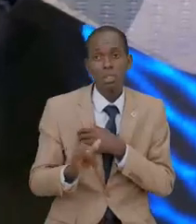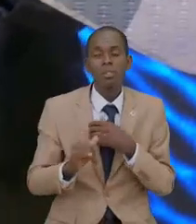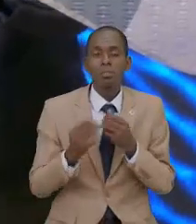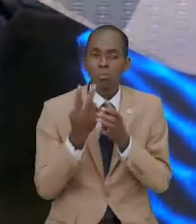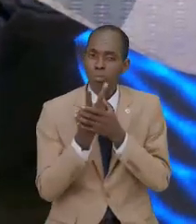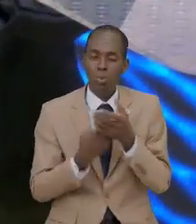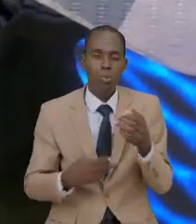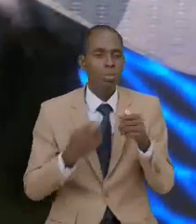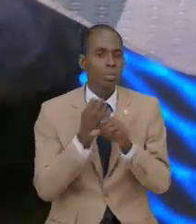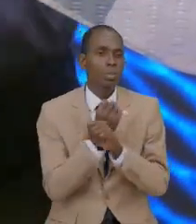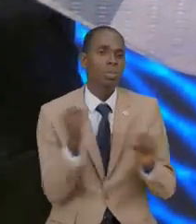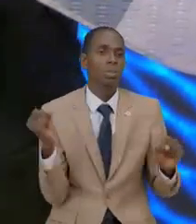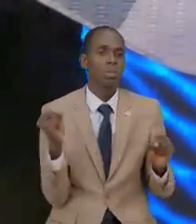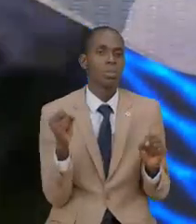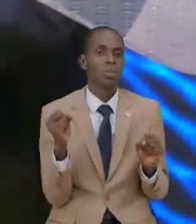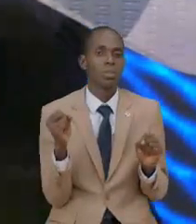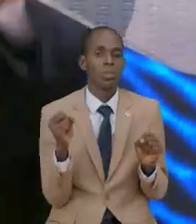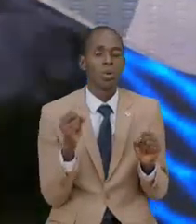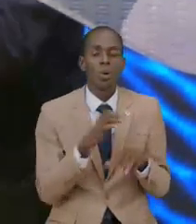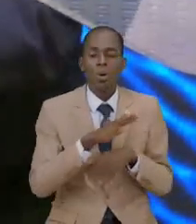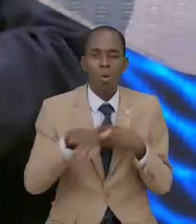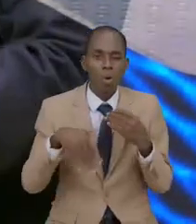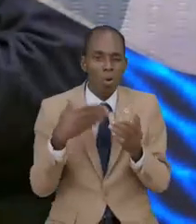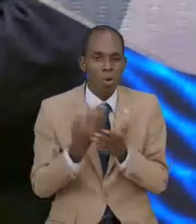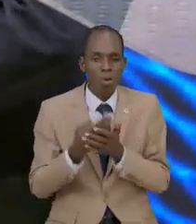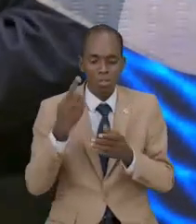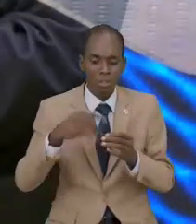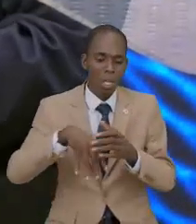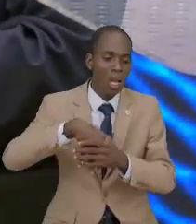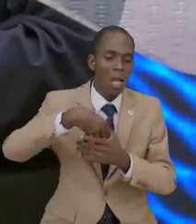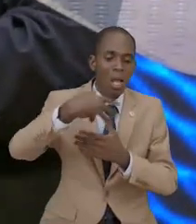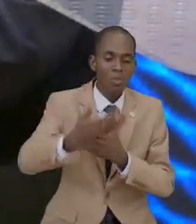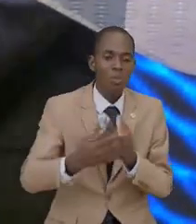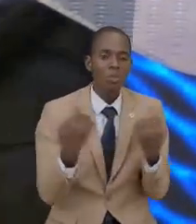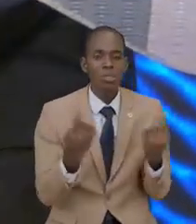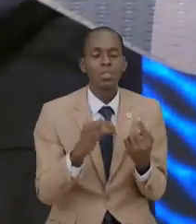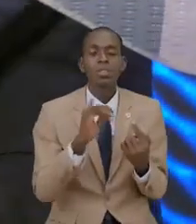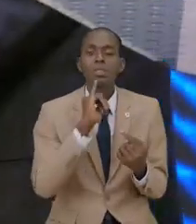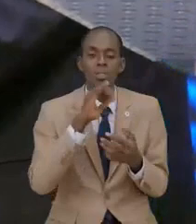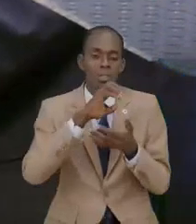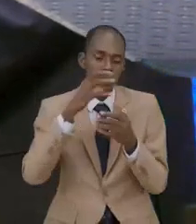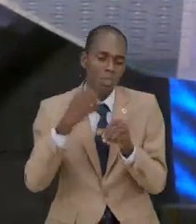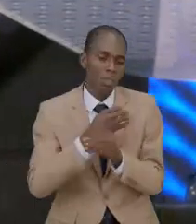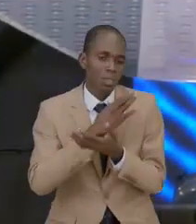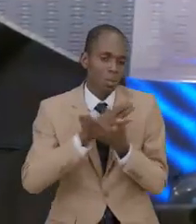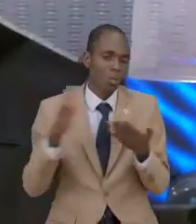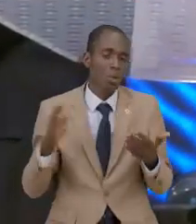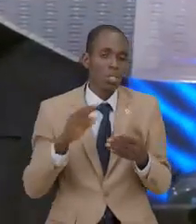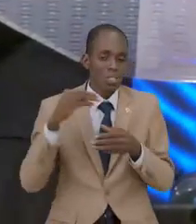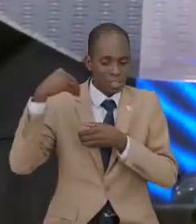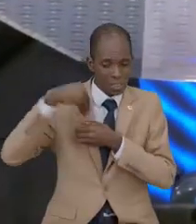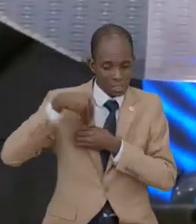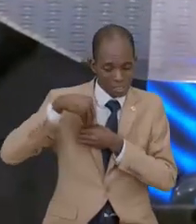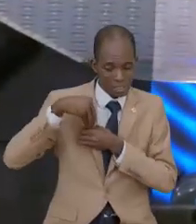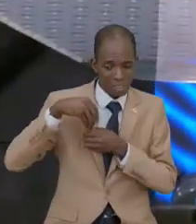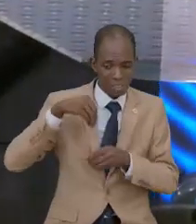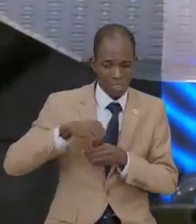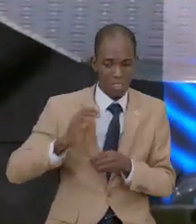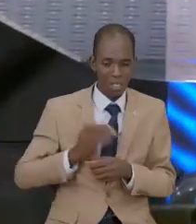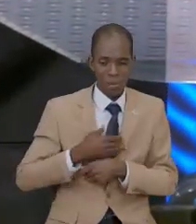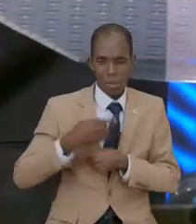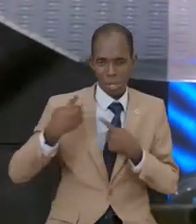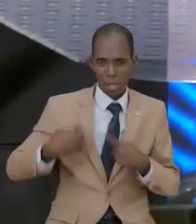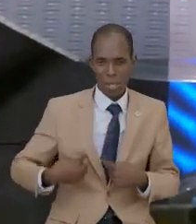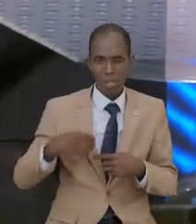saved. All the external sins are taken away. Inwardly, in our heart, in